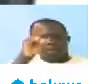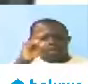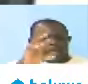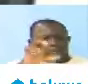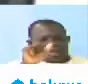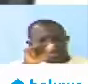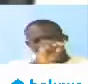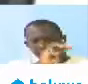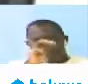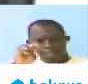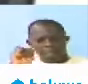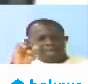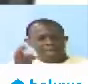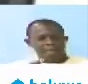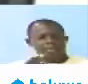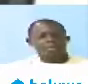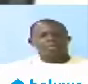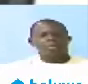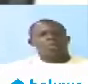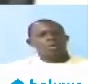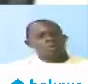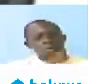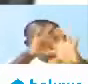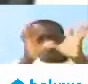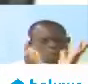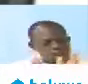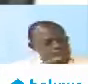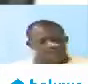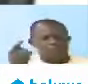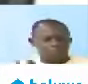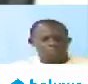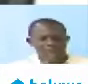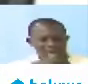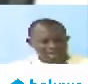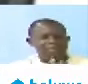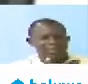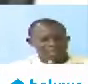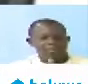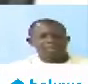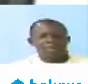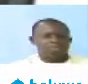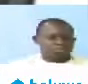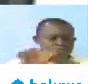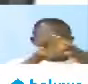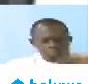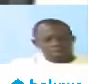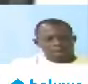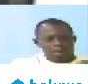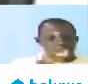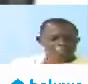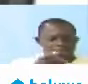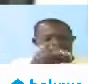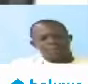You'll be arrested on Purpe Samba in Lando. Those people were also arrested. Nakulo, you know, we got time on